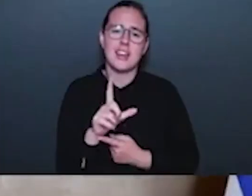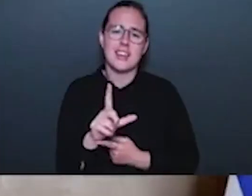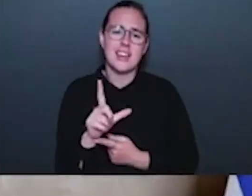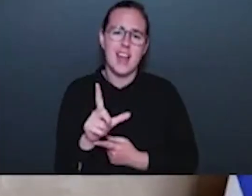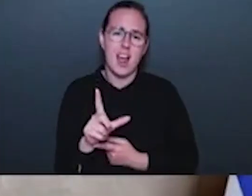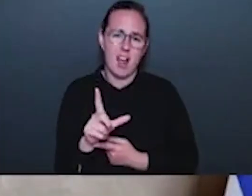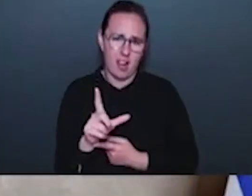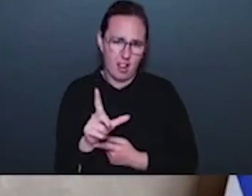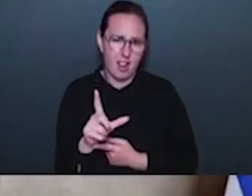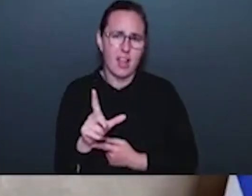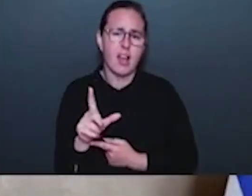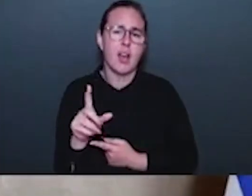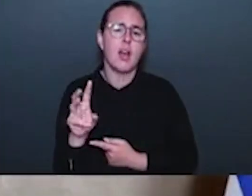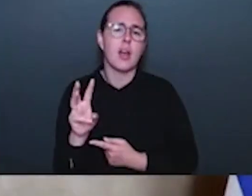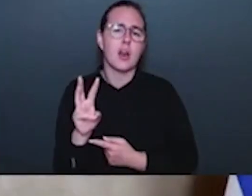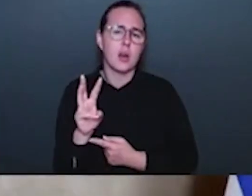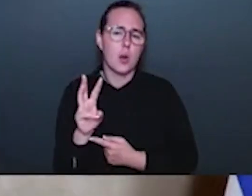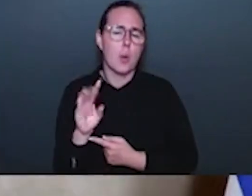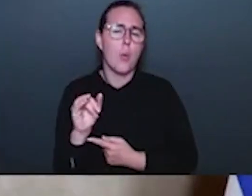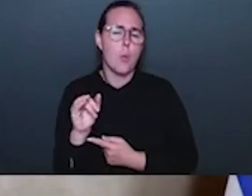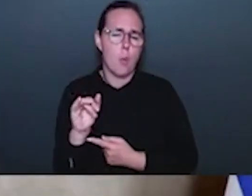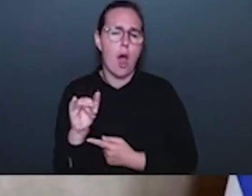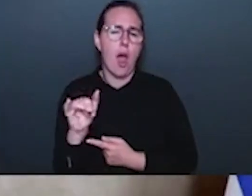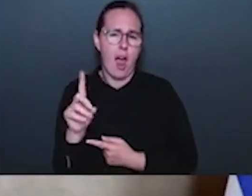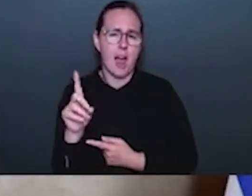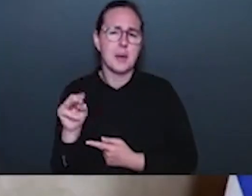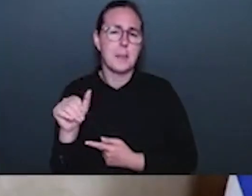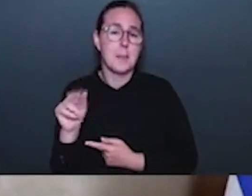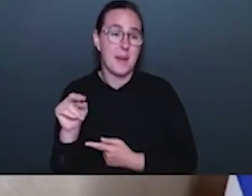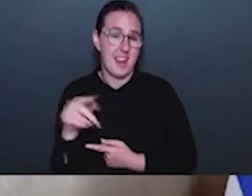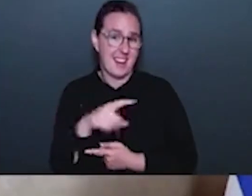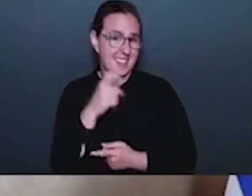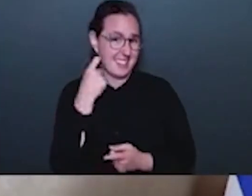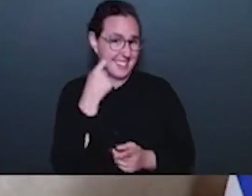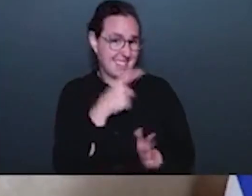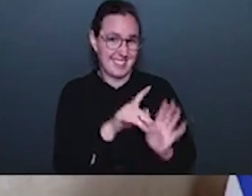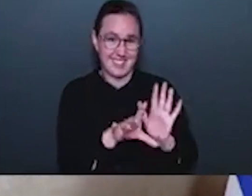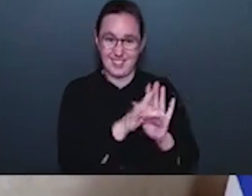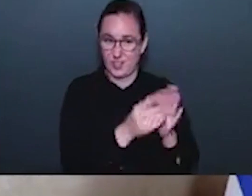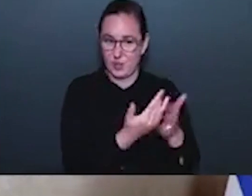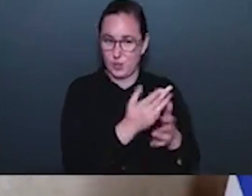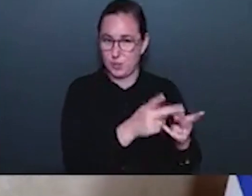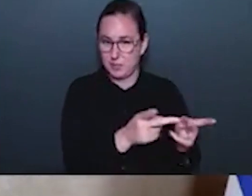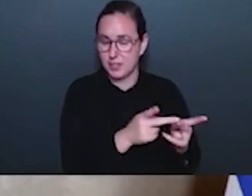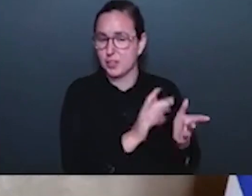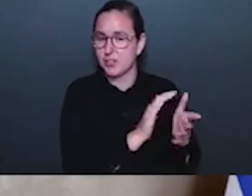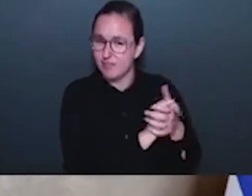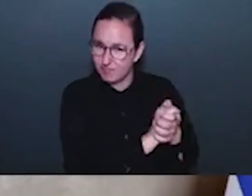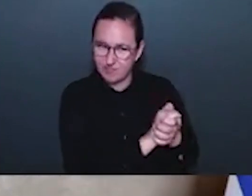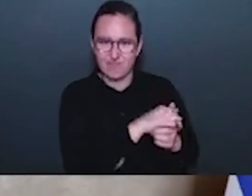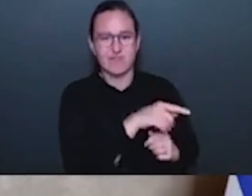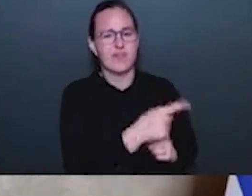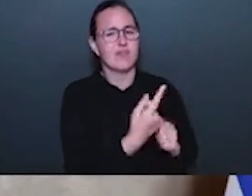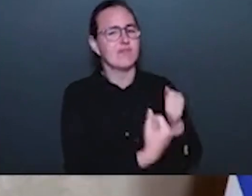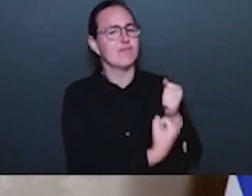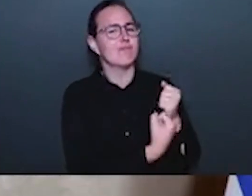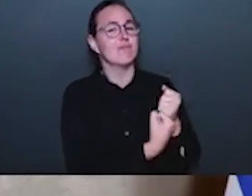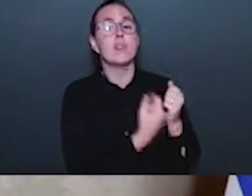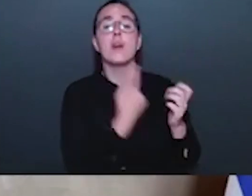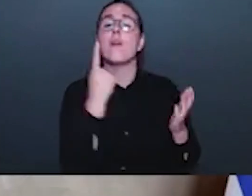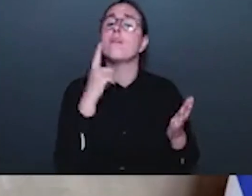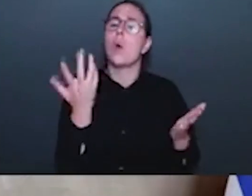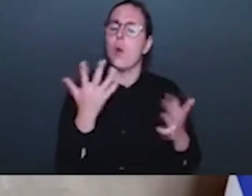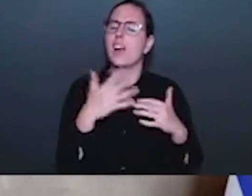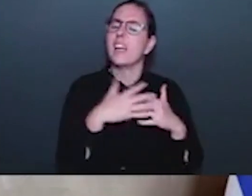We are all here today to discuss the toxic drug and overdose crisis on the implementation